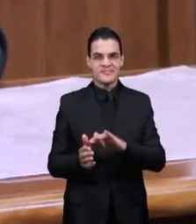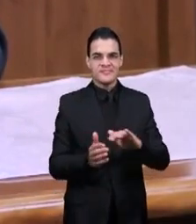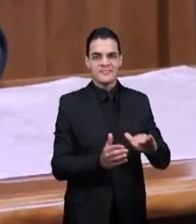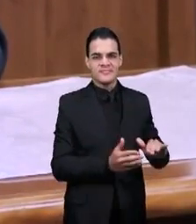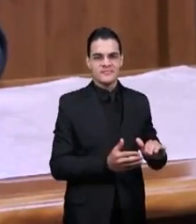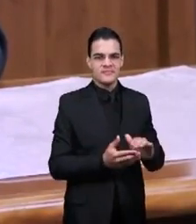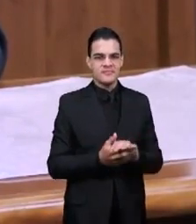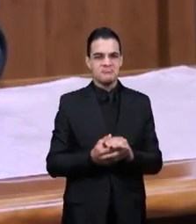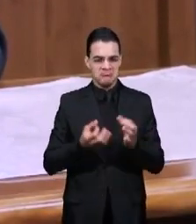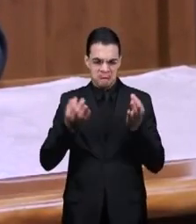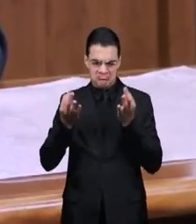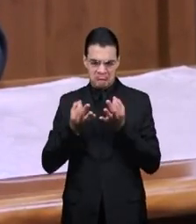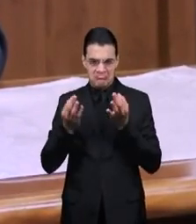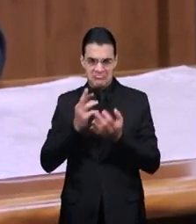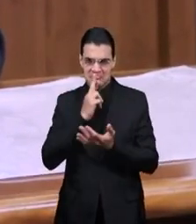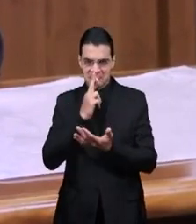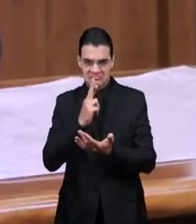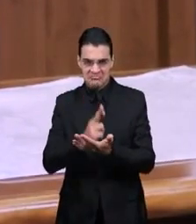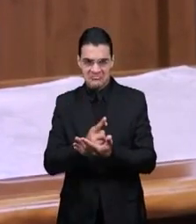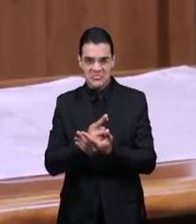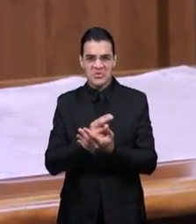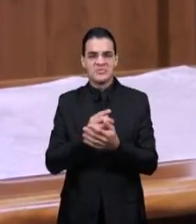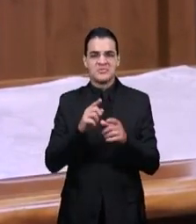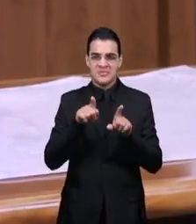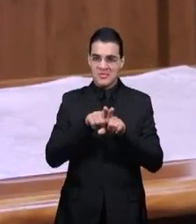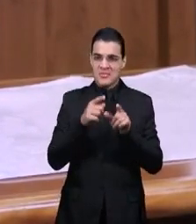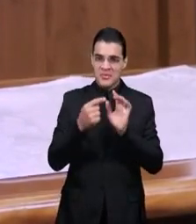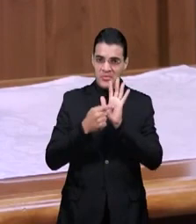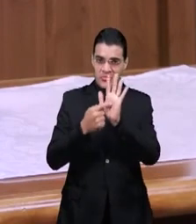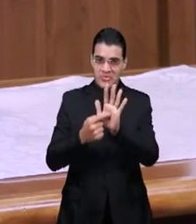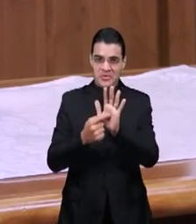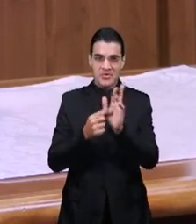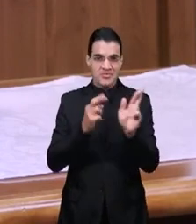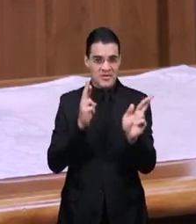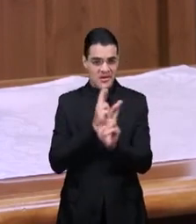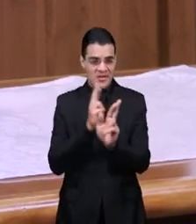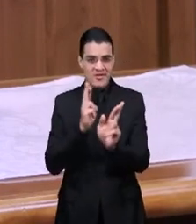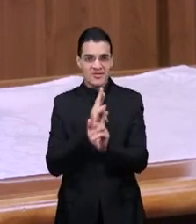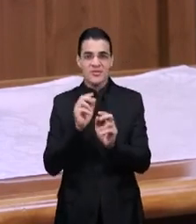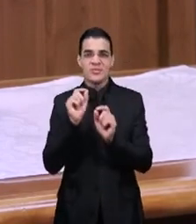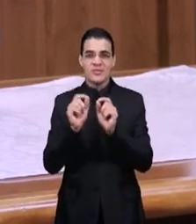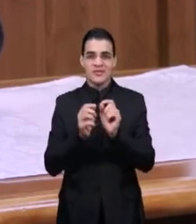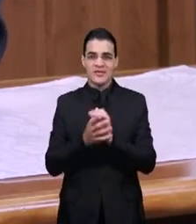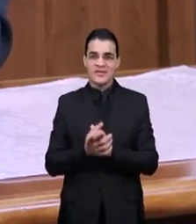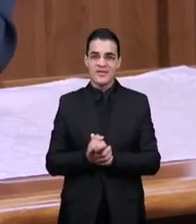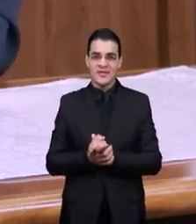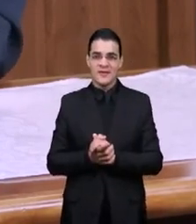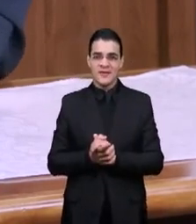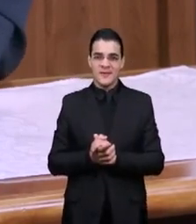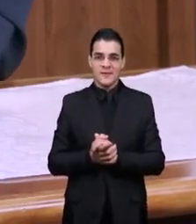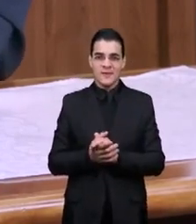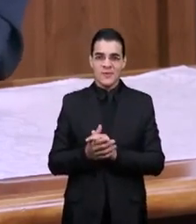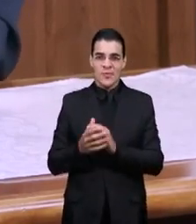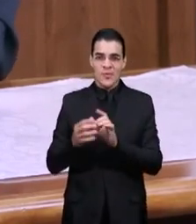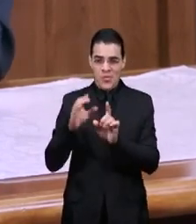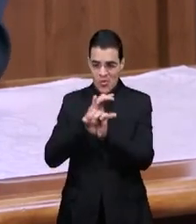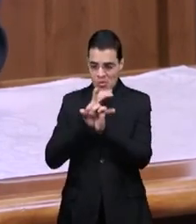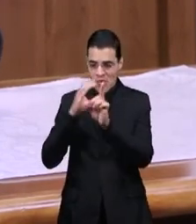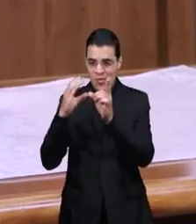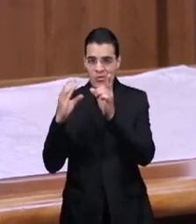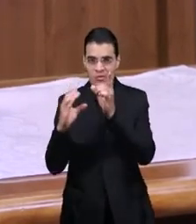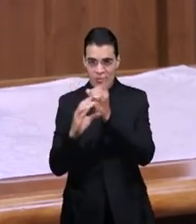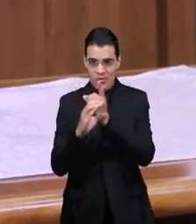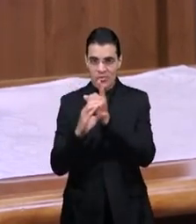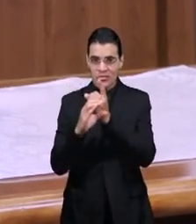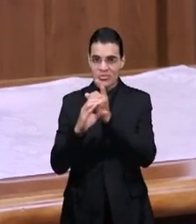Very good answer from these. We also see the question of the